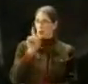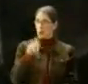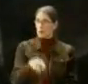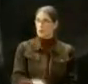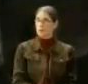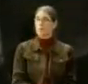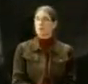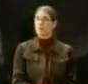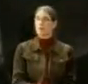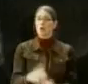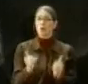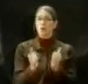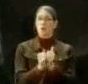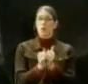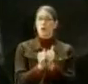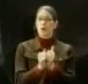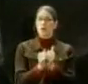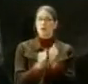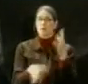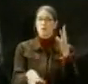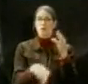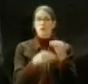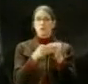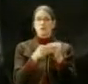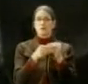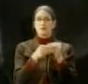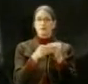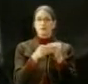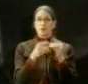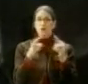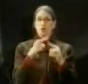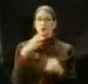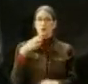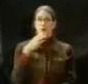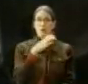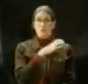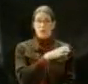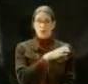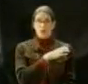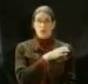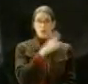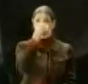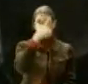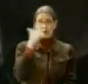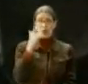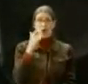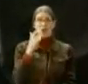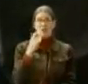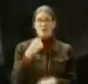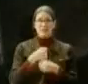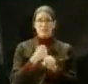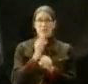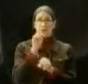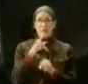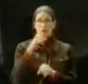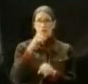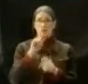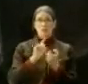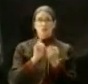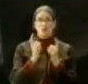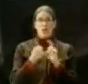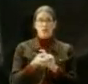an addition to the commission, since the makeup of commission has changed,